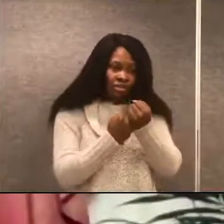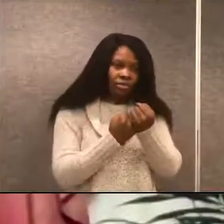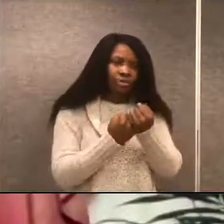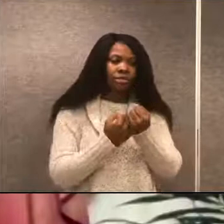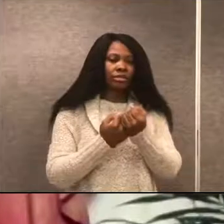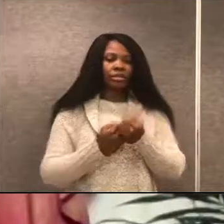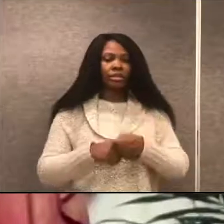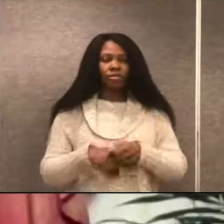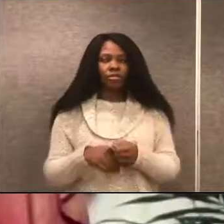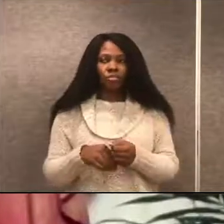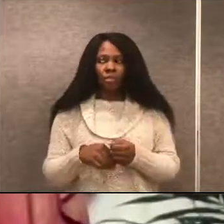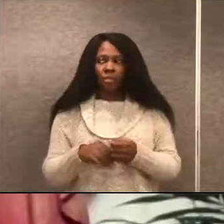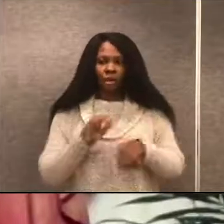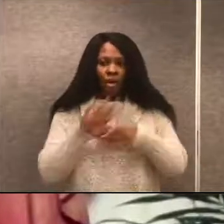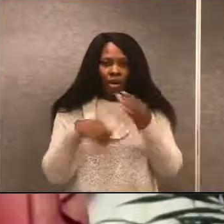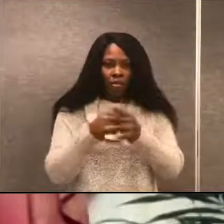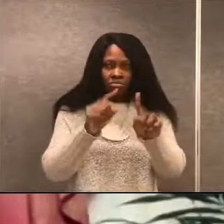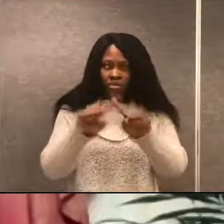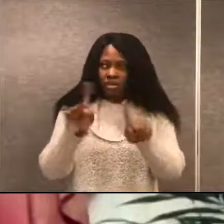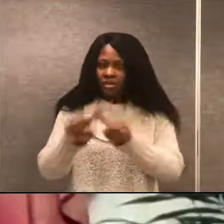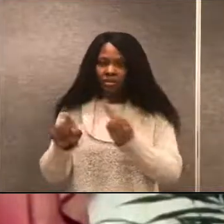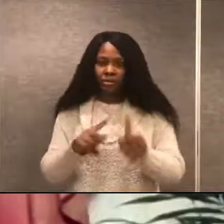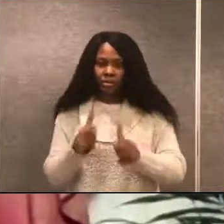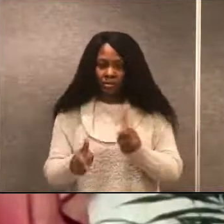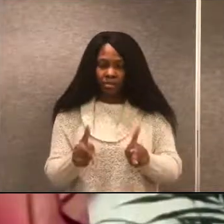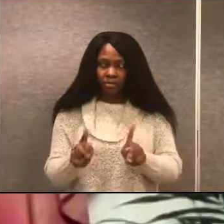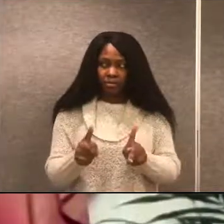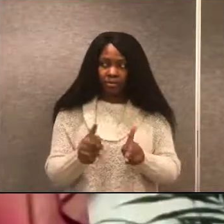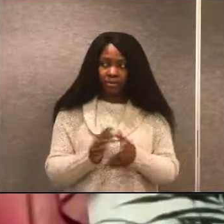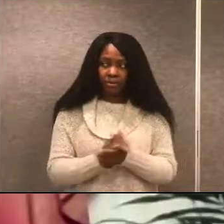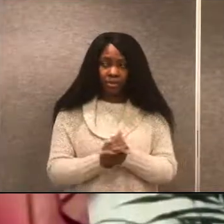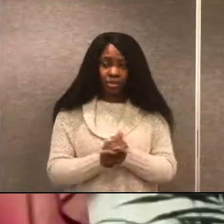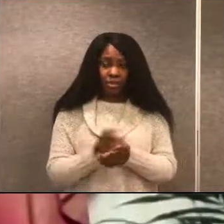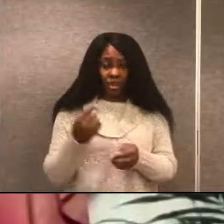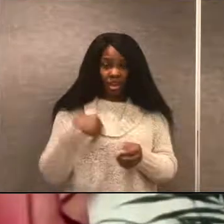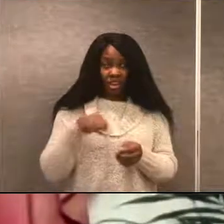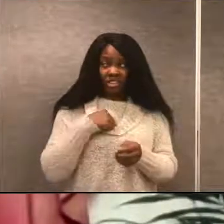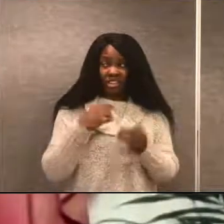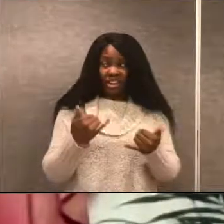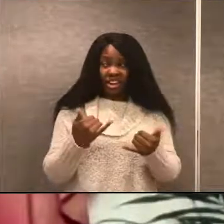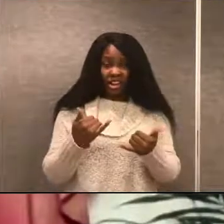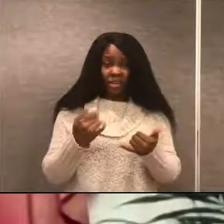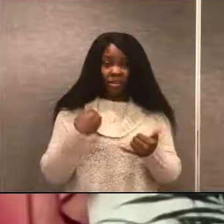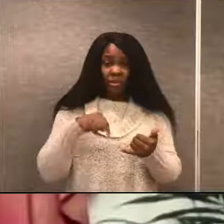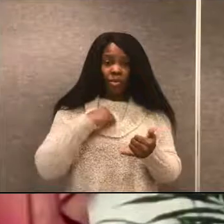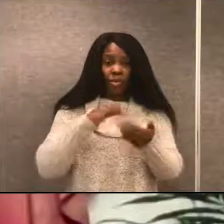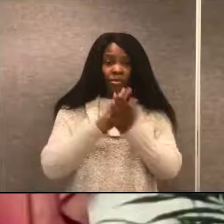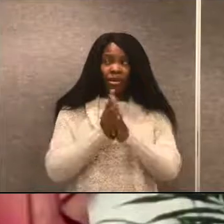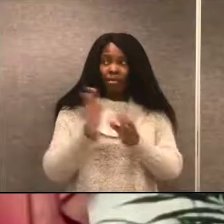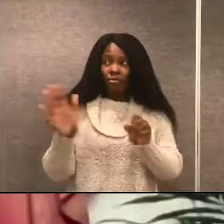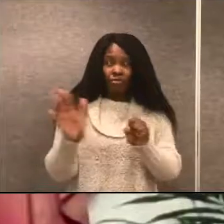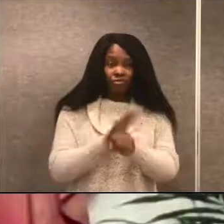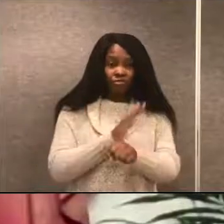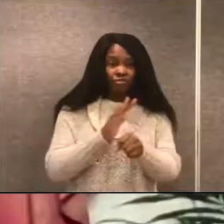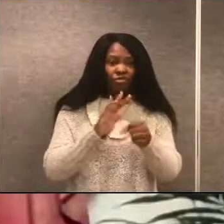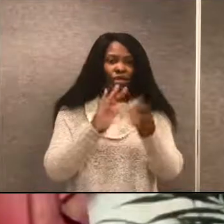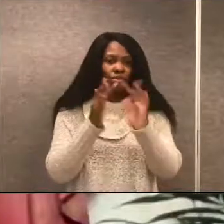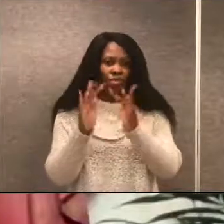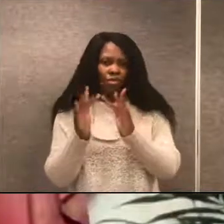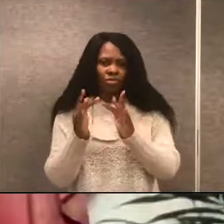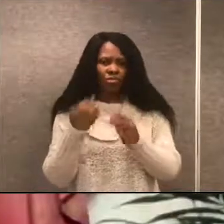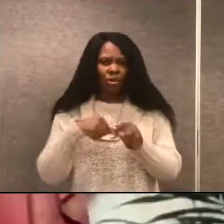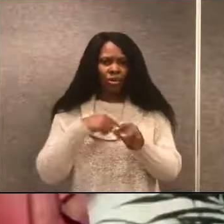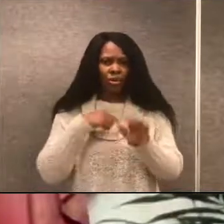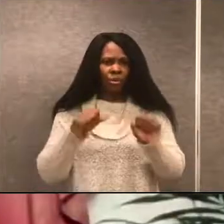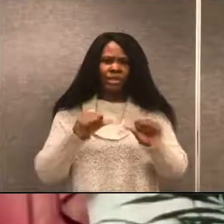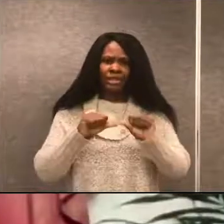workers, all different people. So as we go fully remote, all of our teachers will still be able to provide those